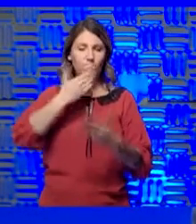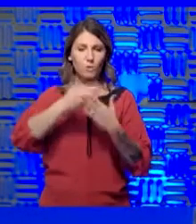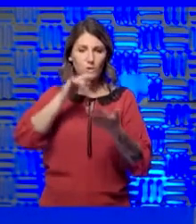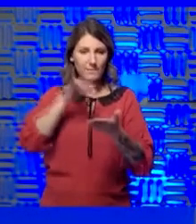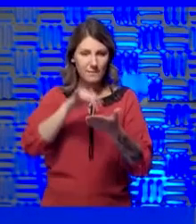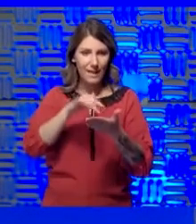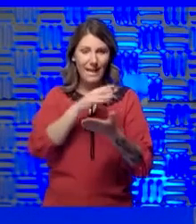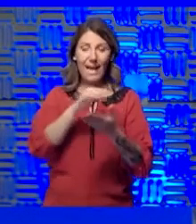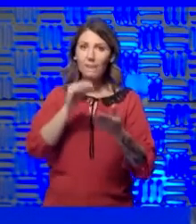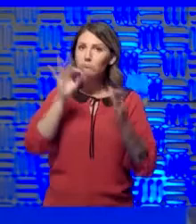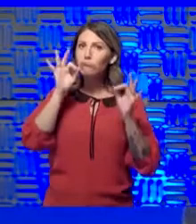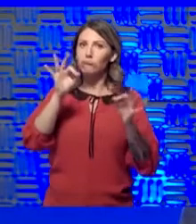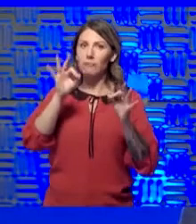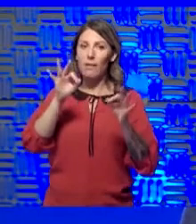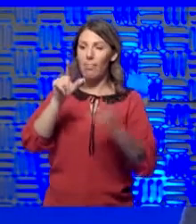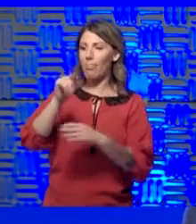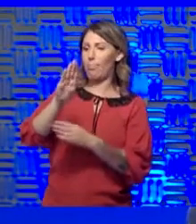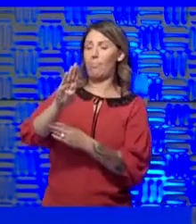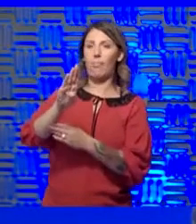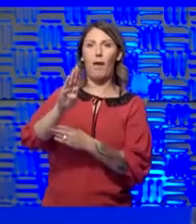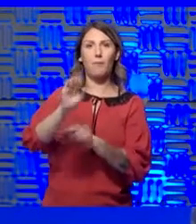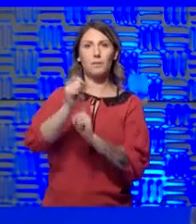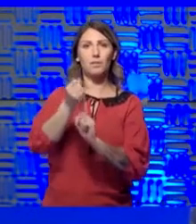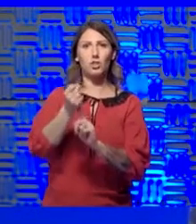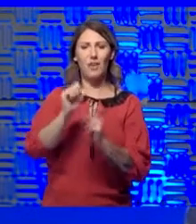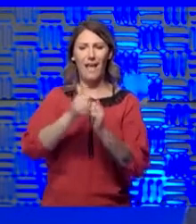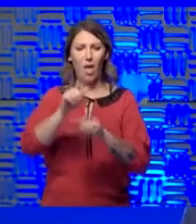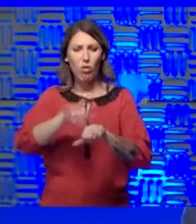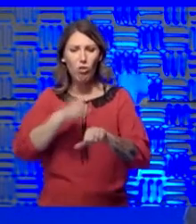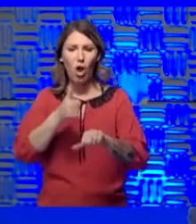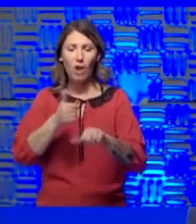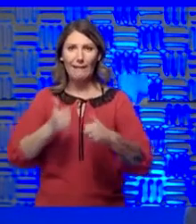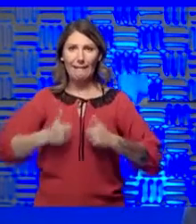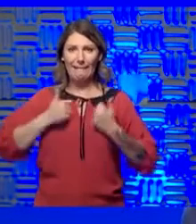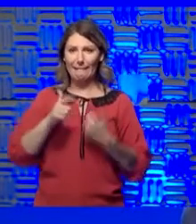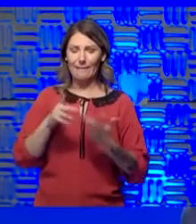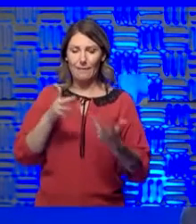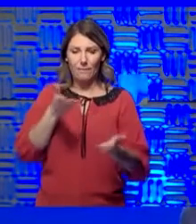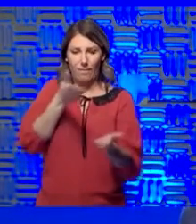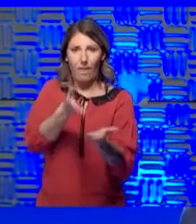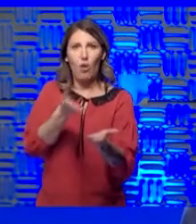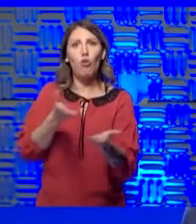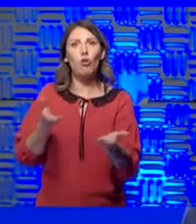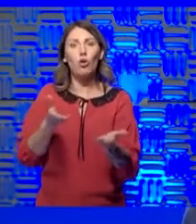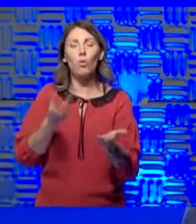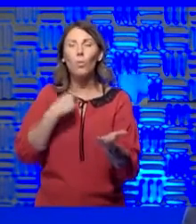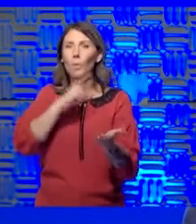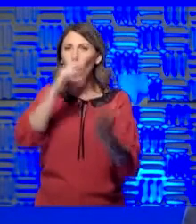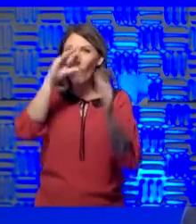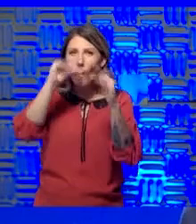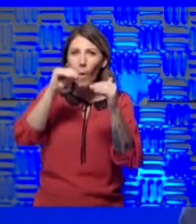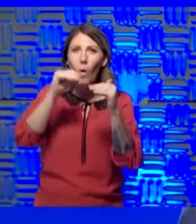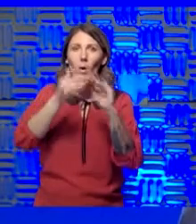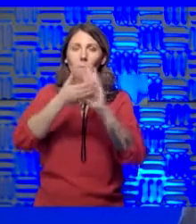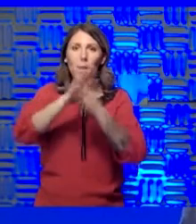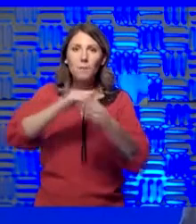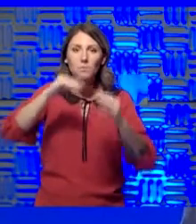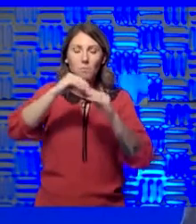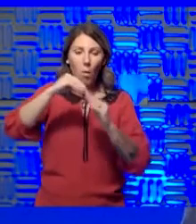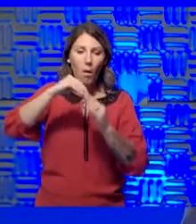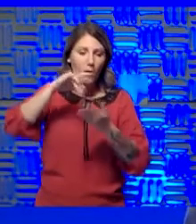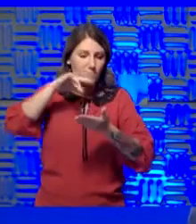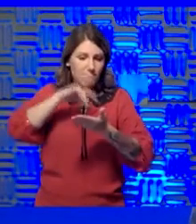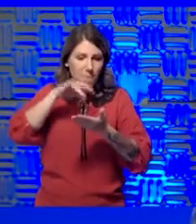conditions, about how long it can live on surfaces. We would hope as we get further and the things such as